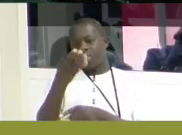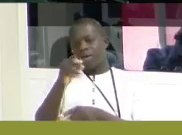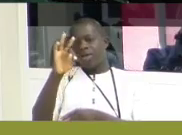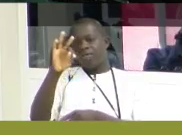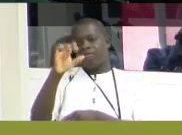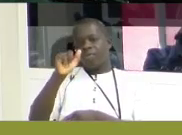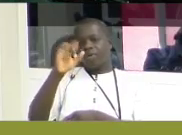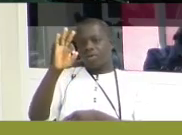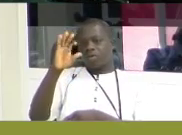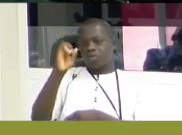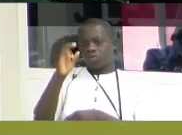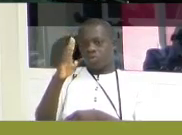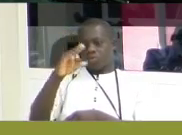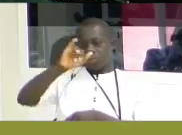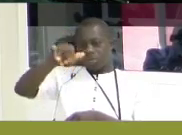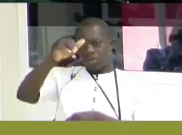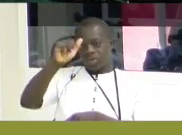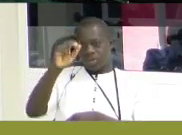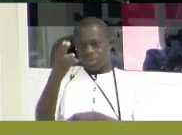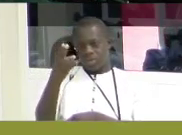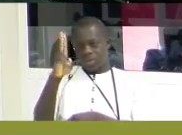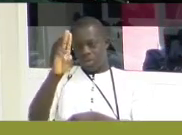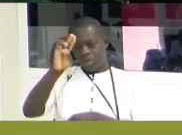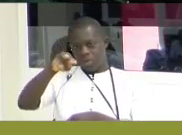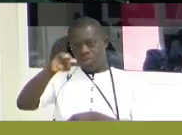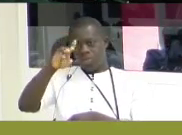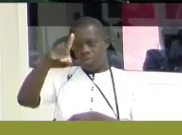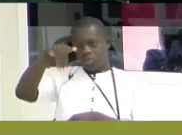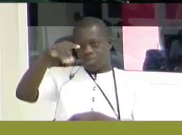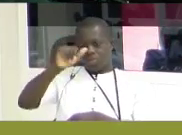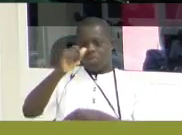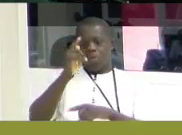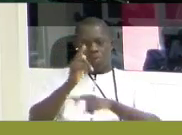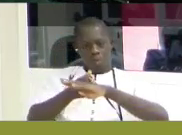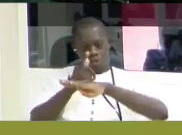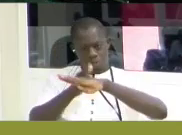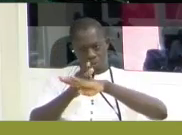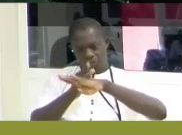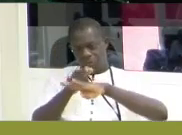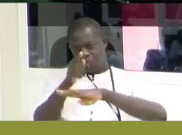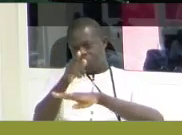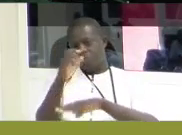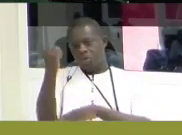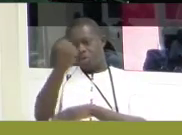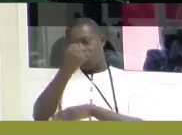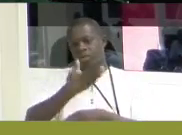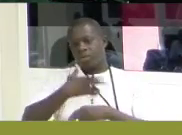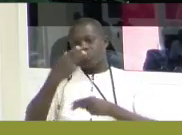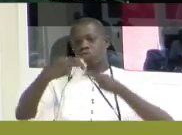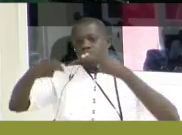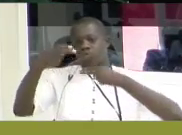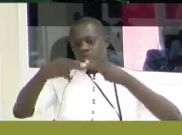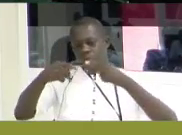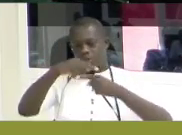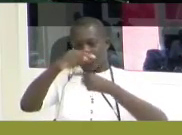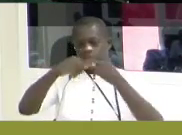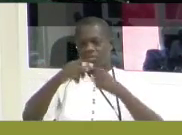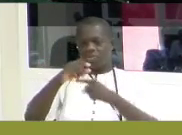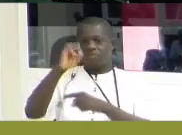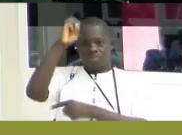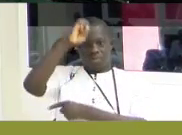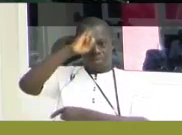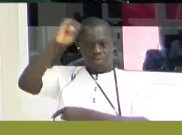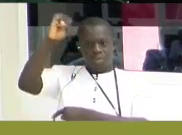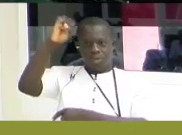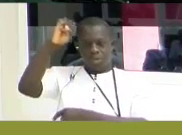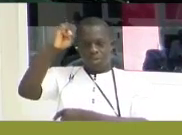you because there were stories coming from Pandiri about the president's late mother,